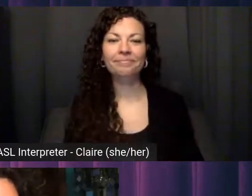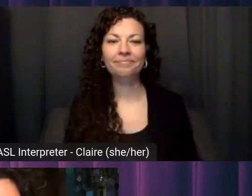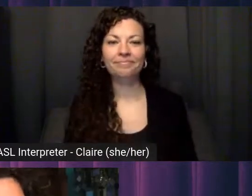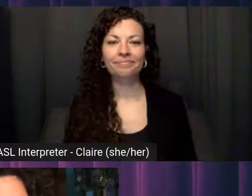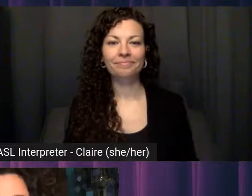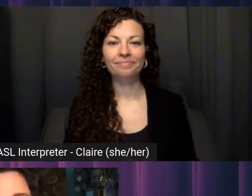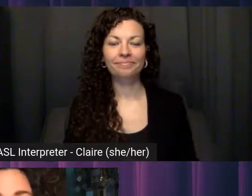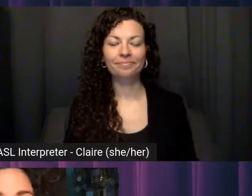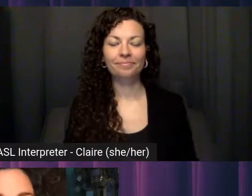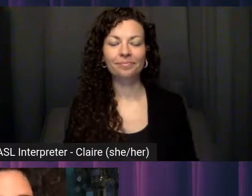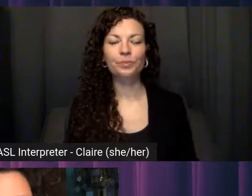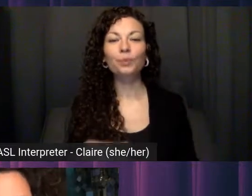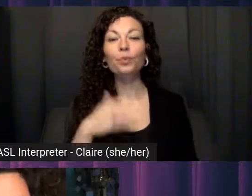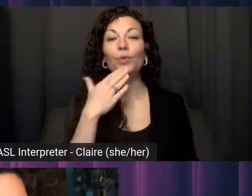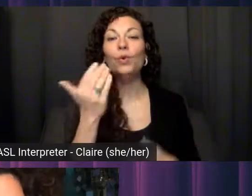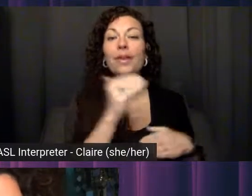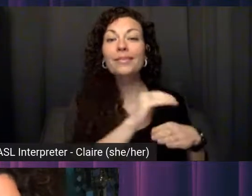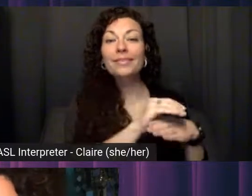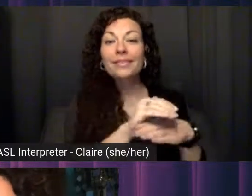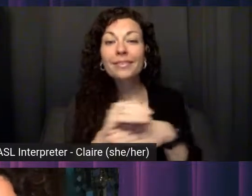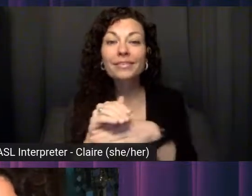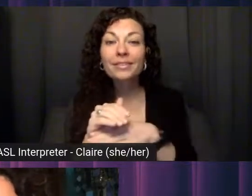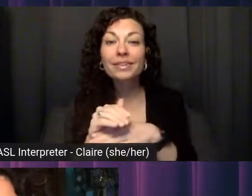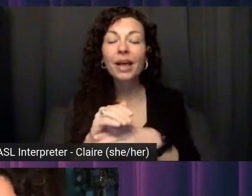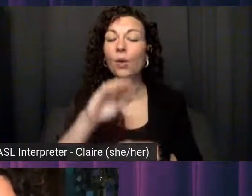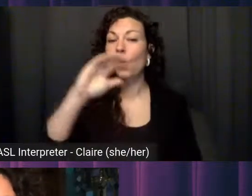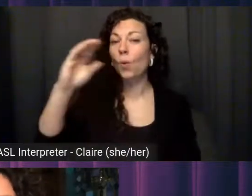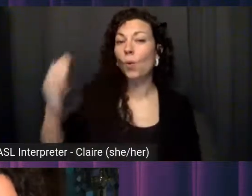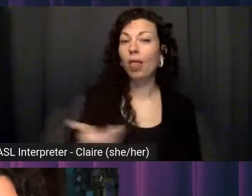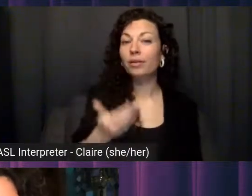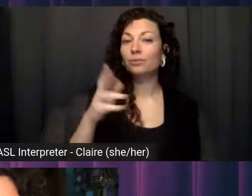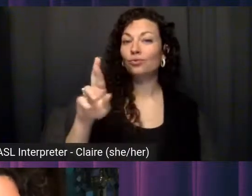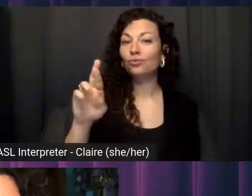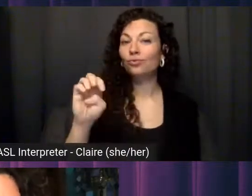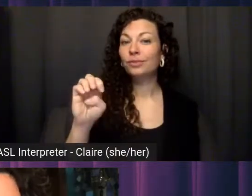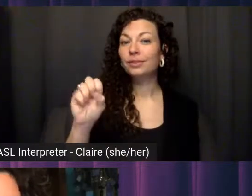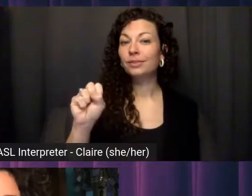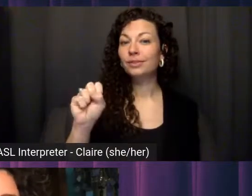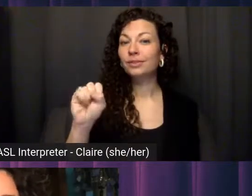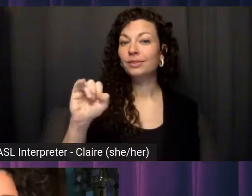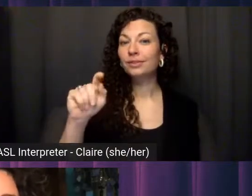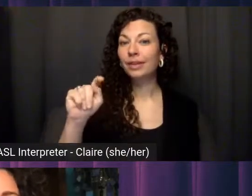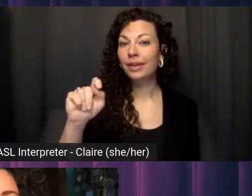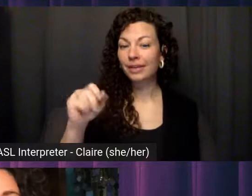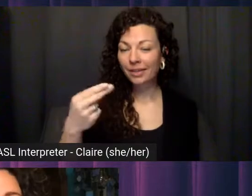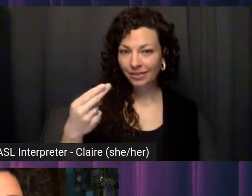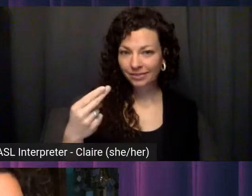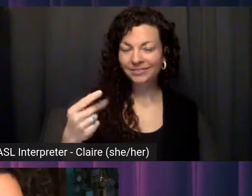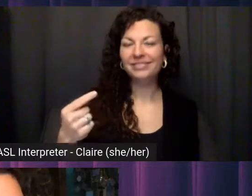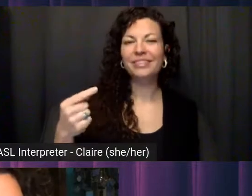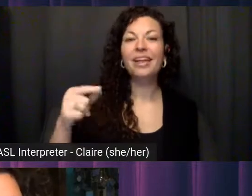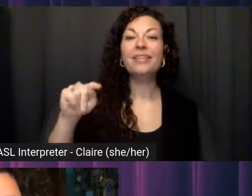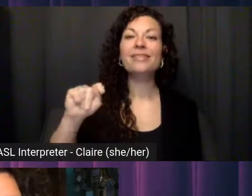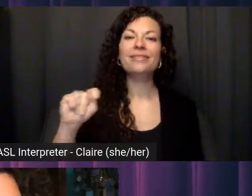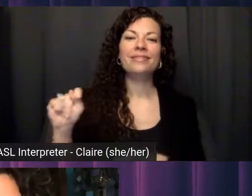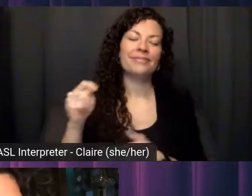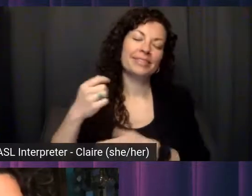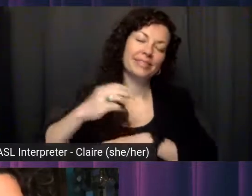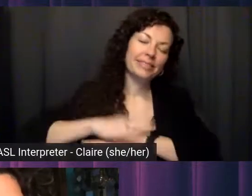Good evening and welcome to Resetting the Table, a conversation series that unites